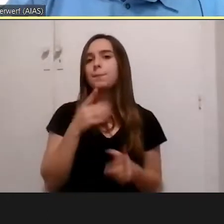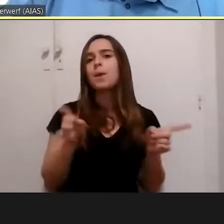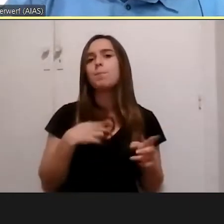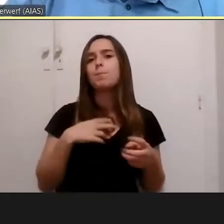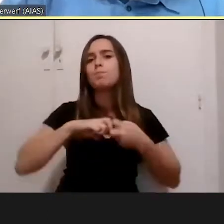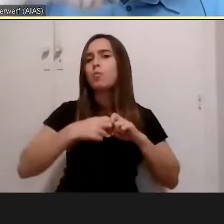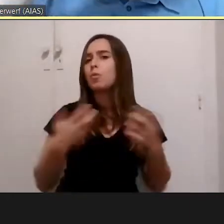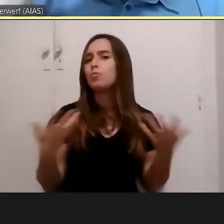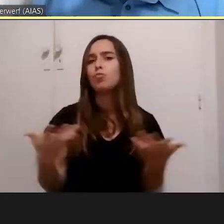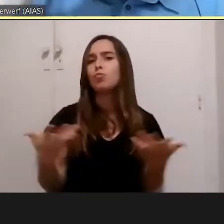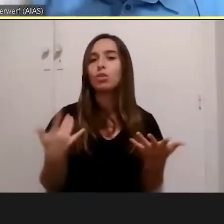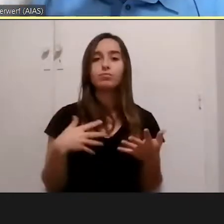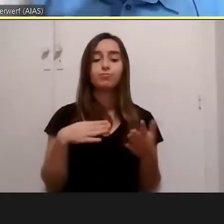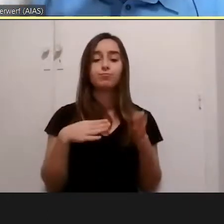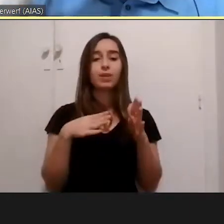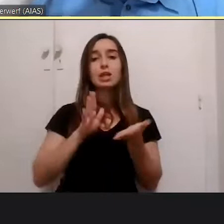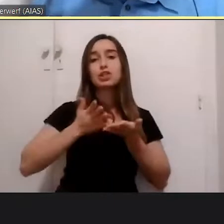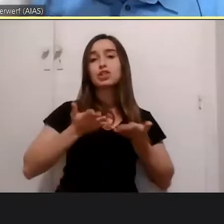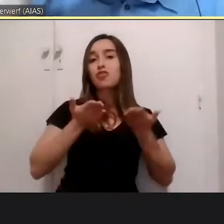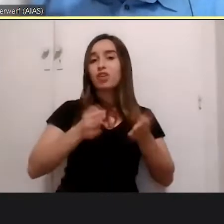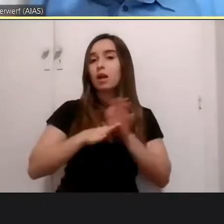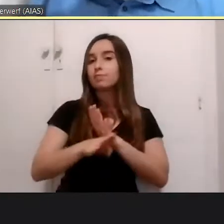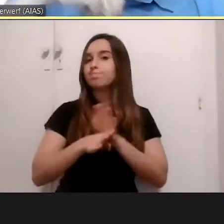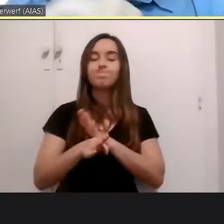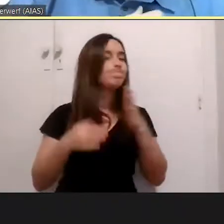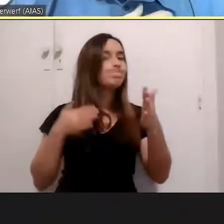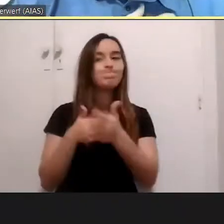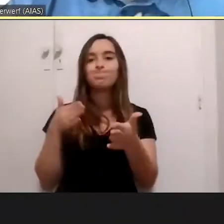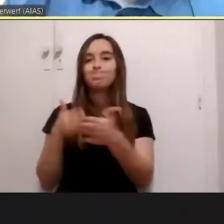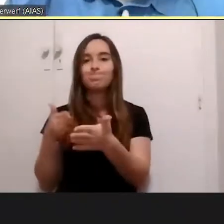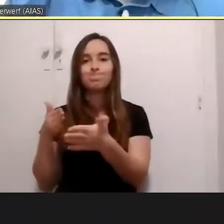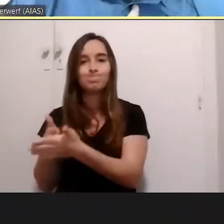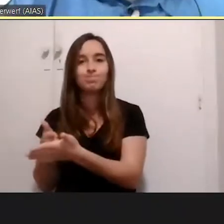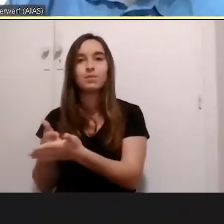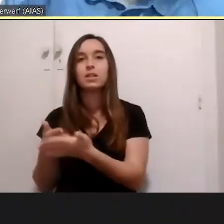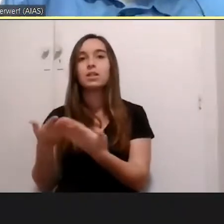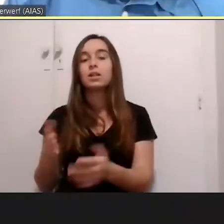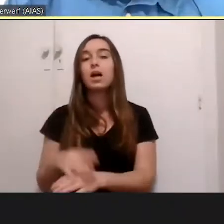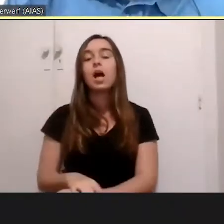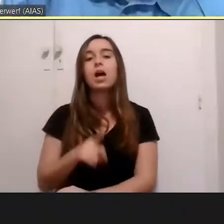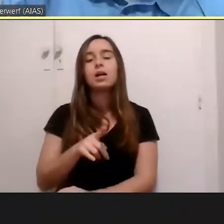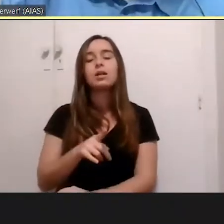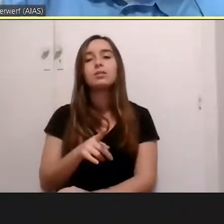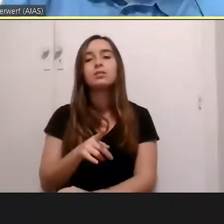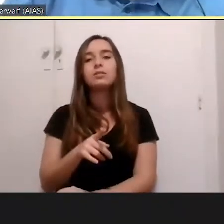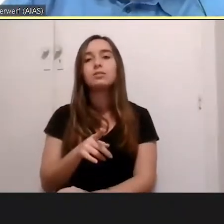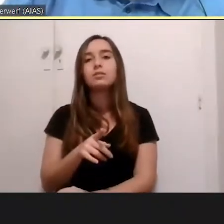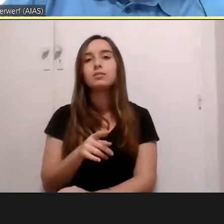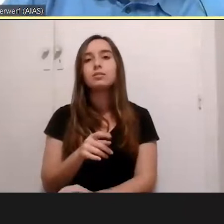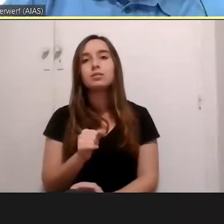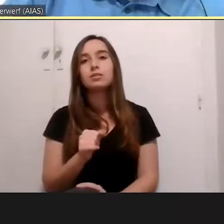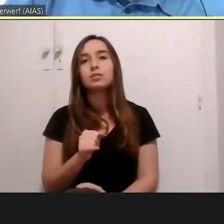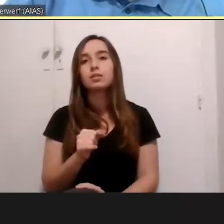in preparing for this, I looked into some definitions of accessibility, and I like this one here. It's the degree to which a